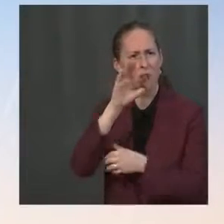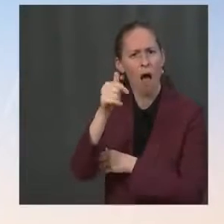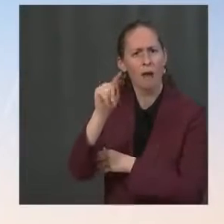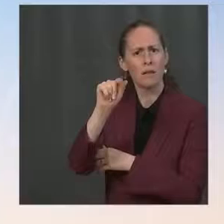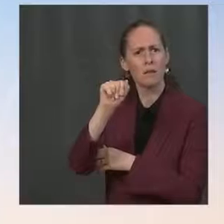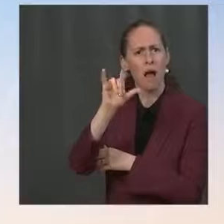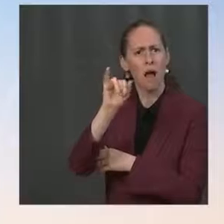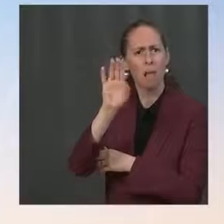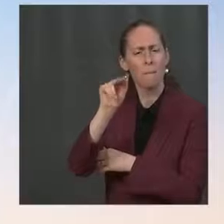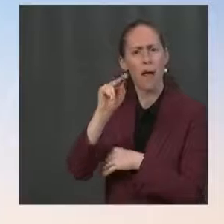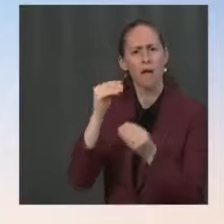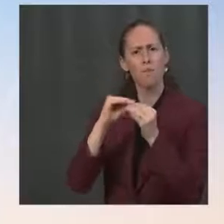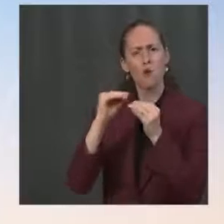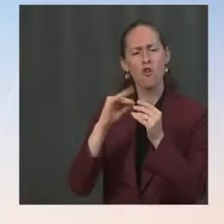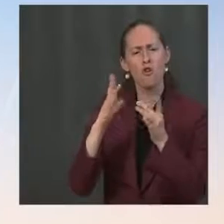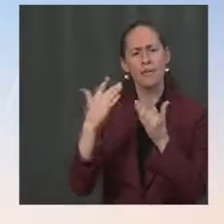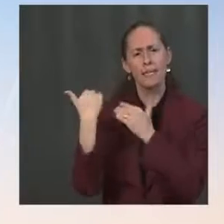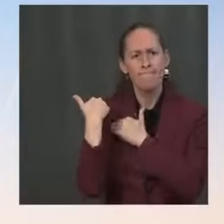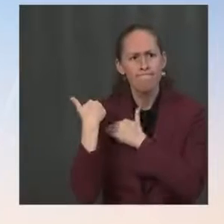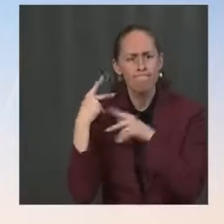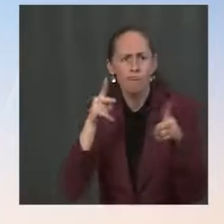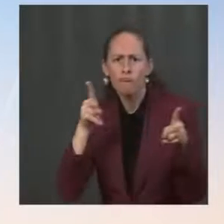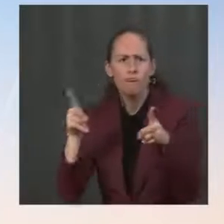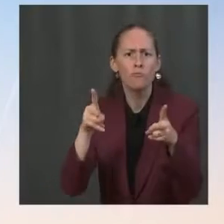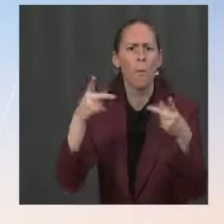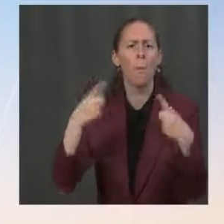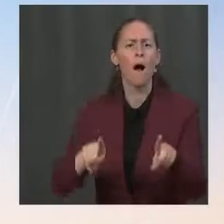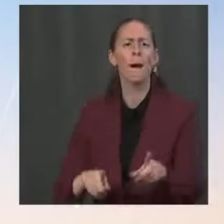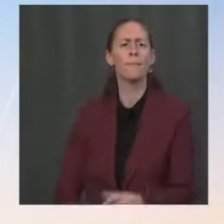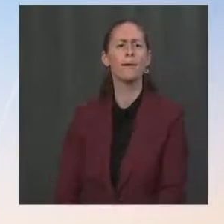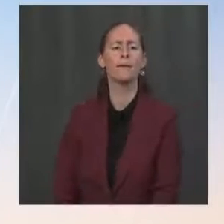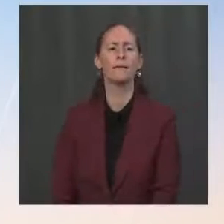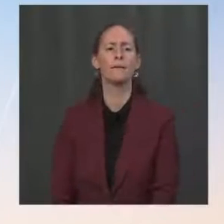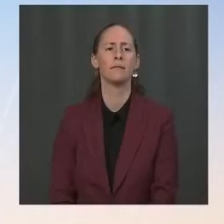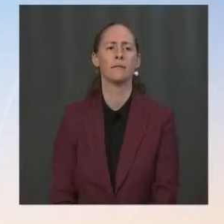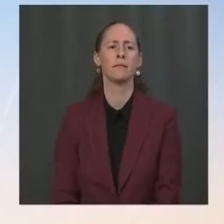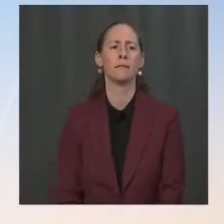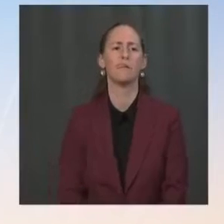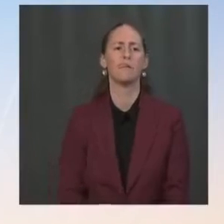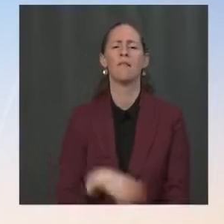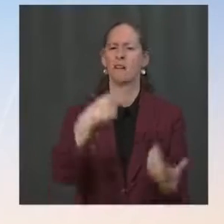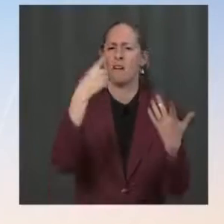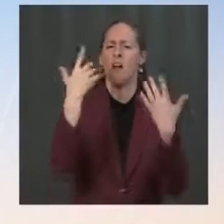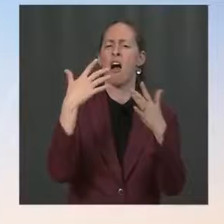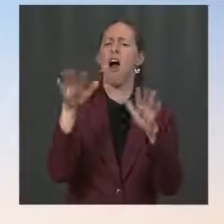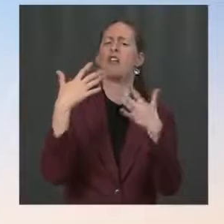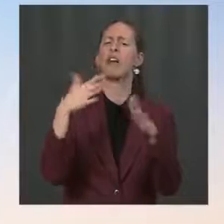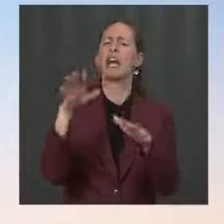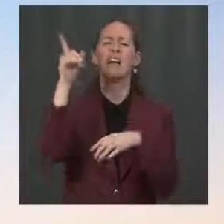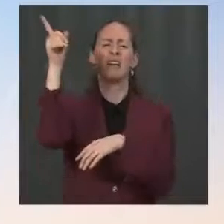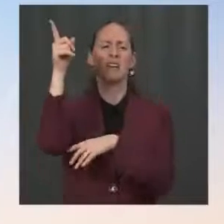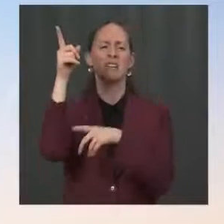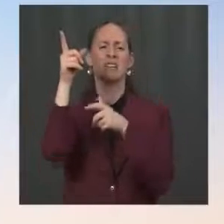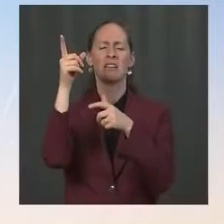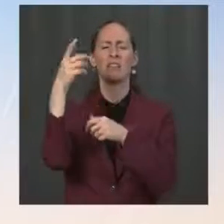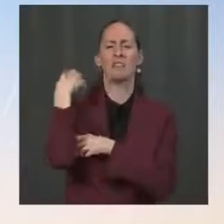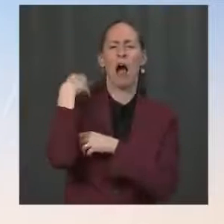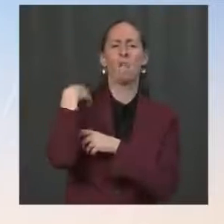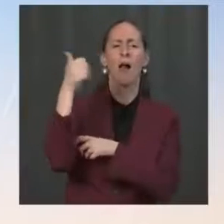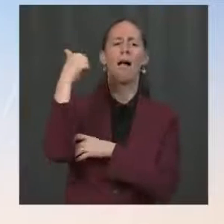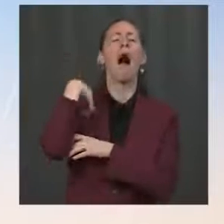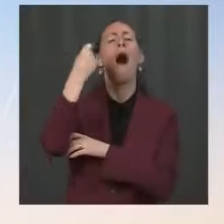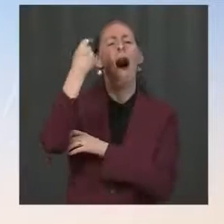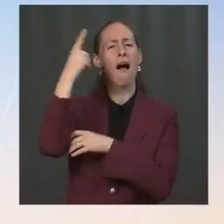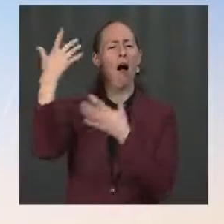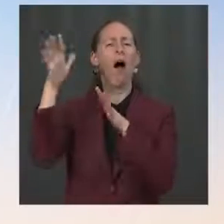happened today? Well, I think General McKenzie addressed this earlier this afternoon, and he made clear, and I understand your question is slightly different from that, but I think it's